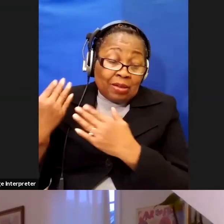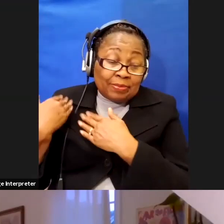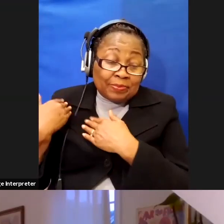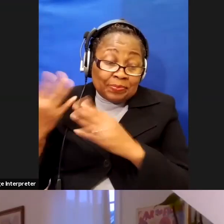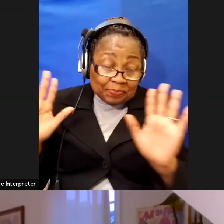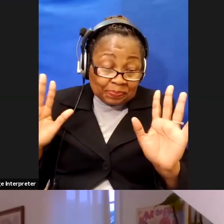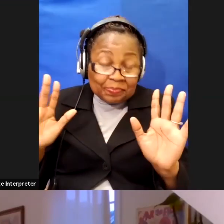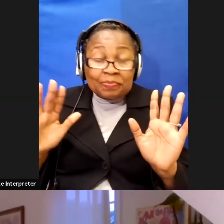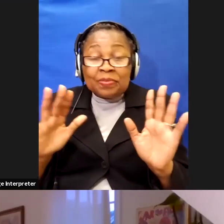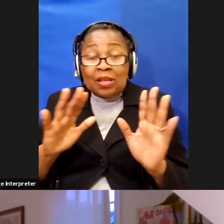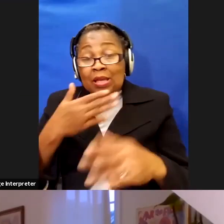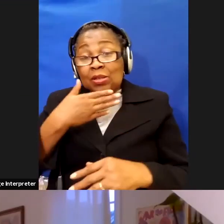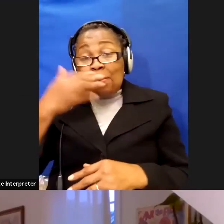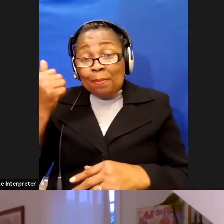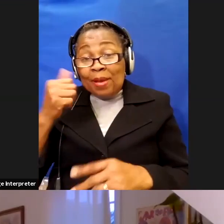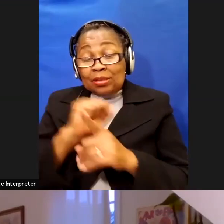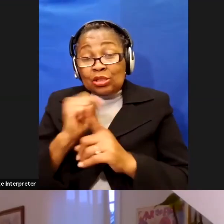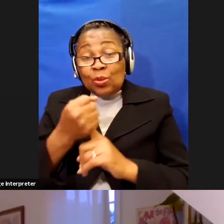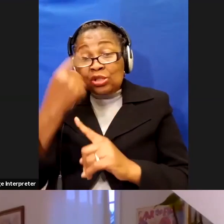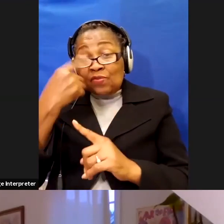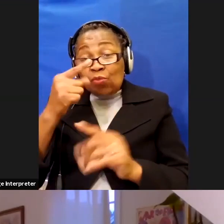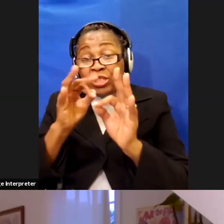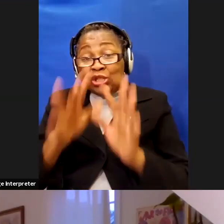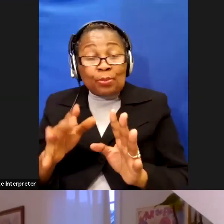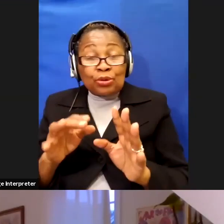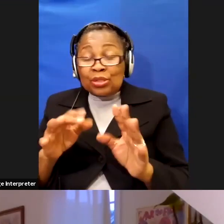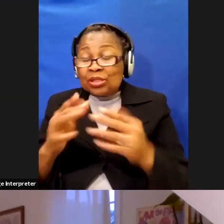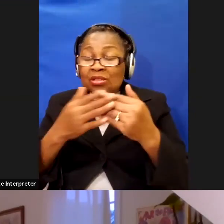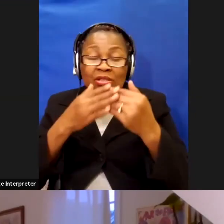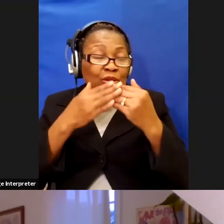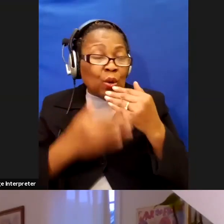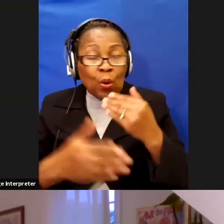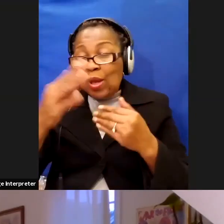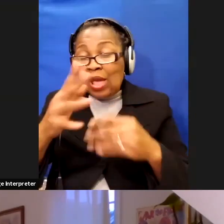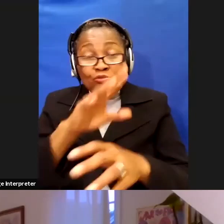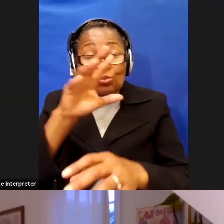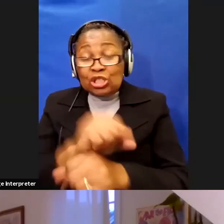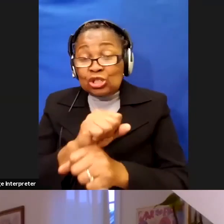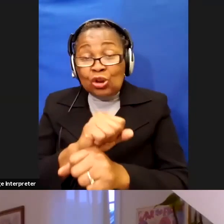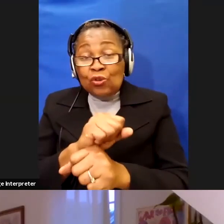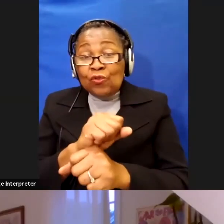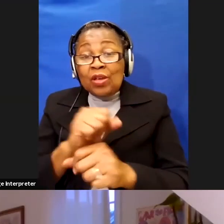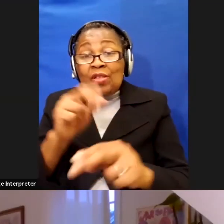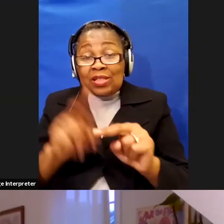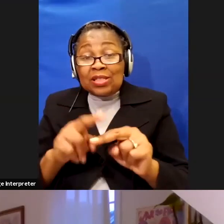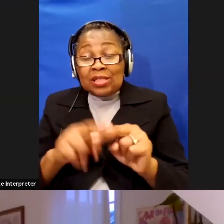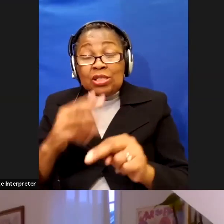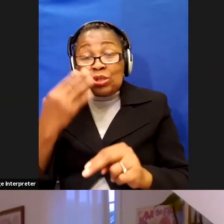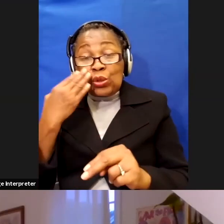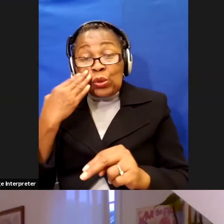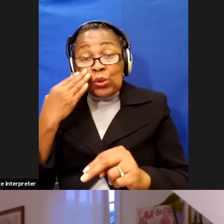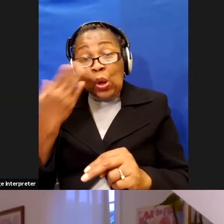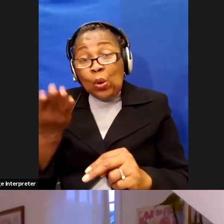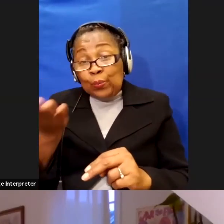best case scenario, especially for interpreters, is just go ahead and reserve some seats so that that they will be